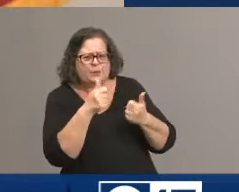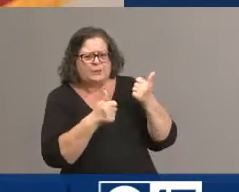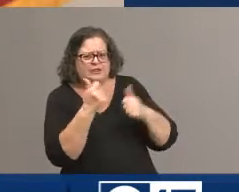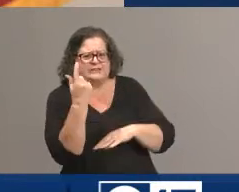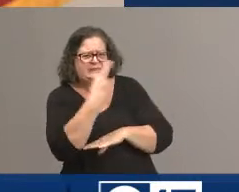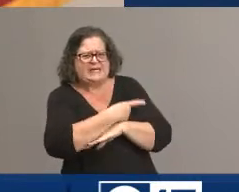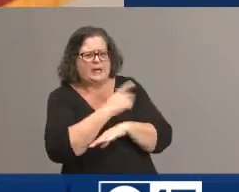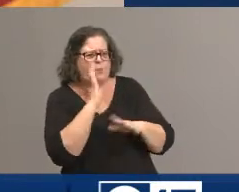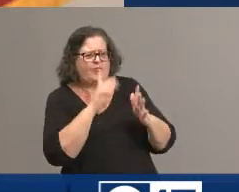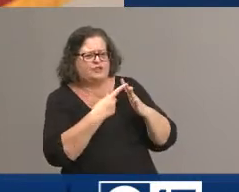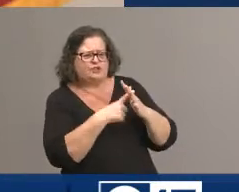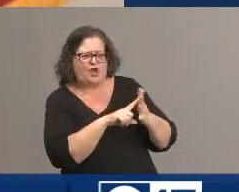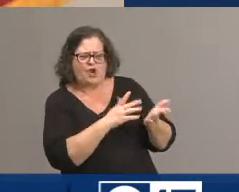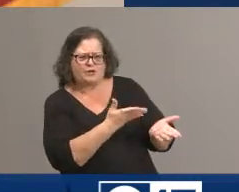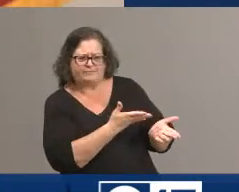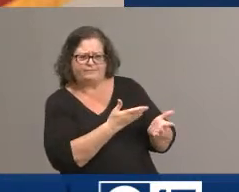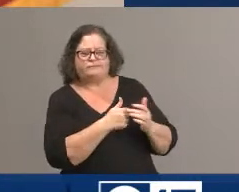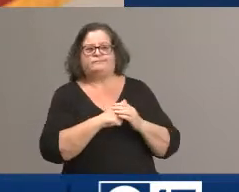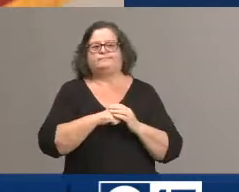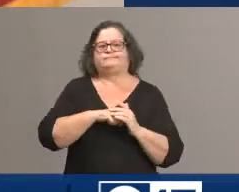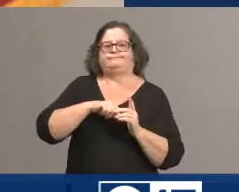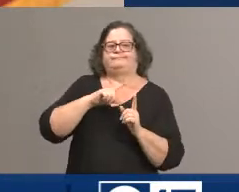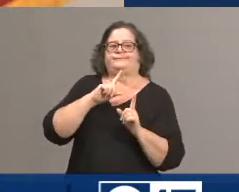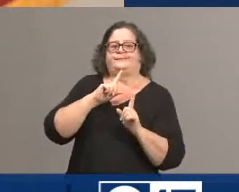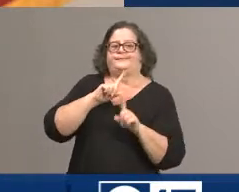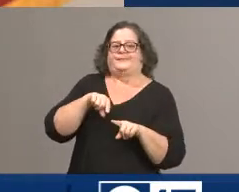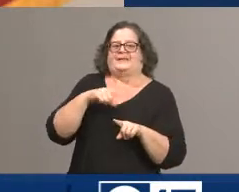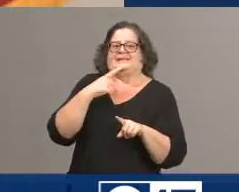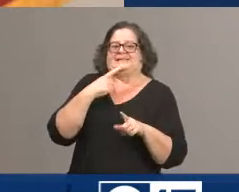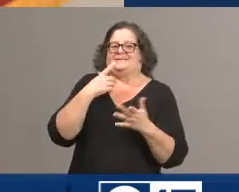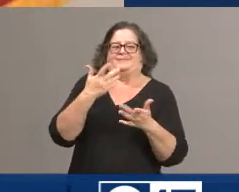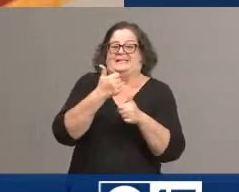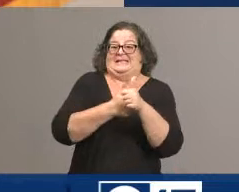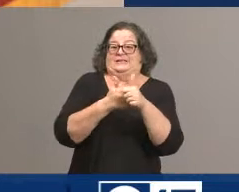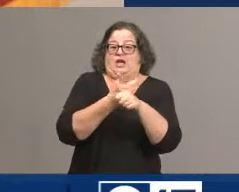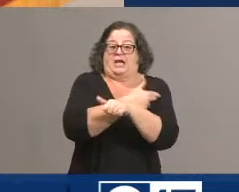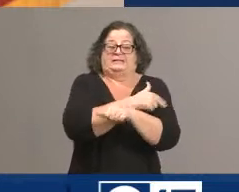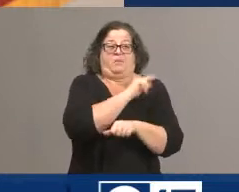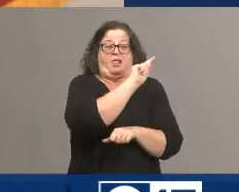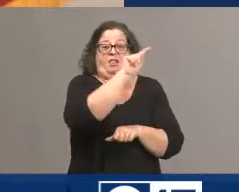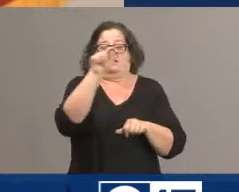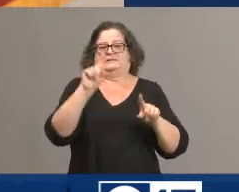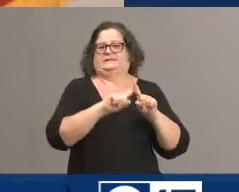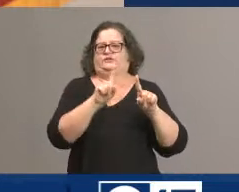Thank you. We're going to go to Zoom next. We're going to speak with Rocio Fernandez from